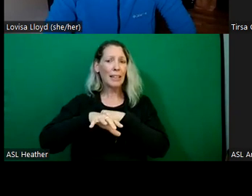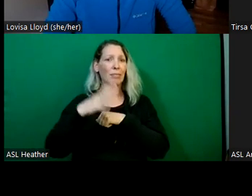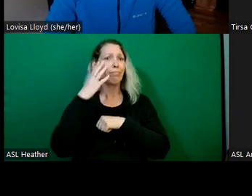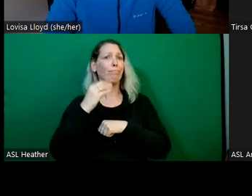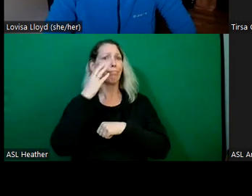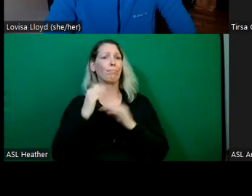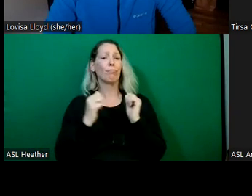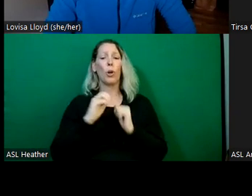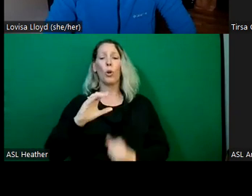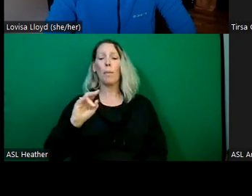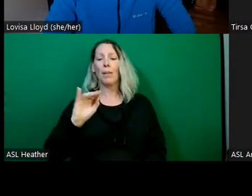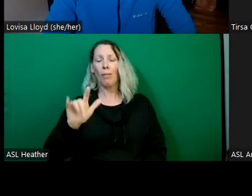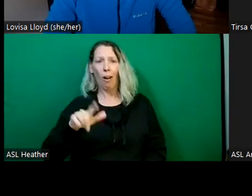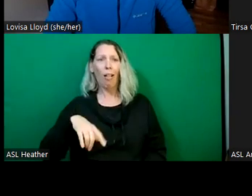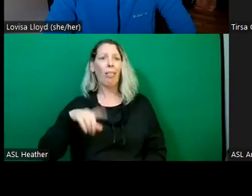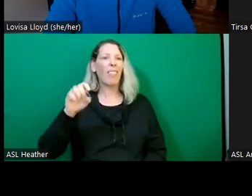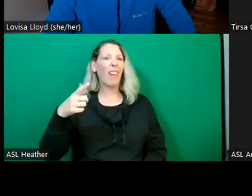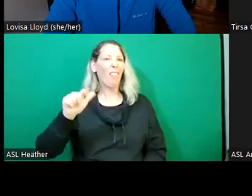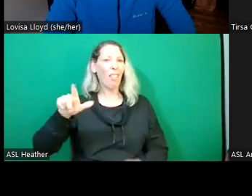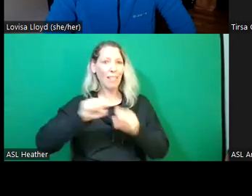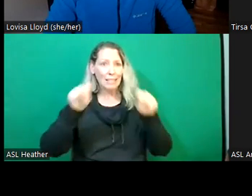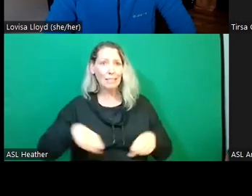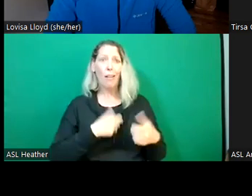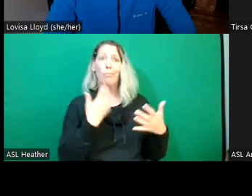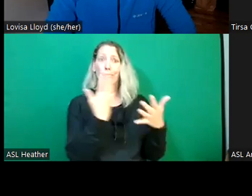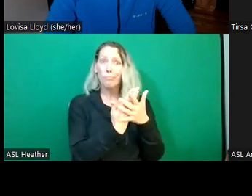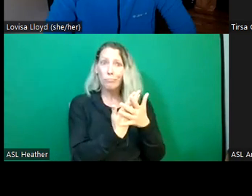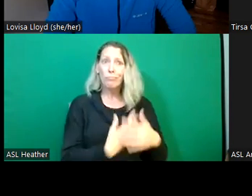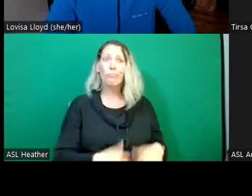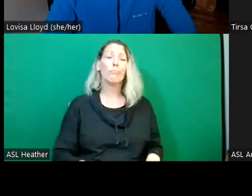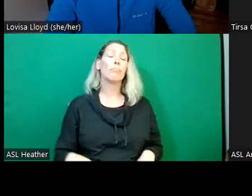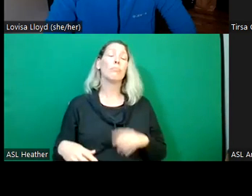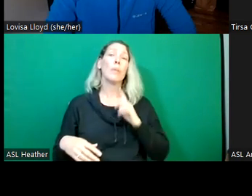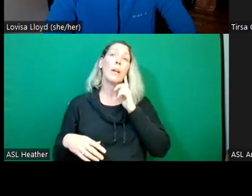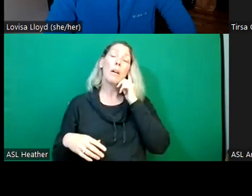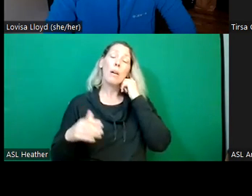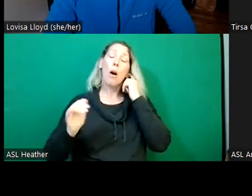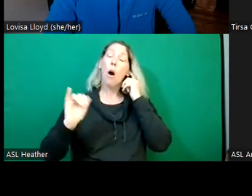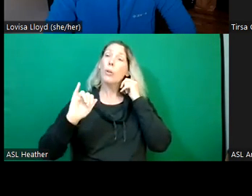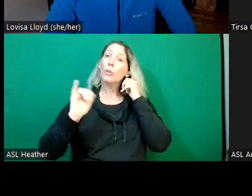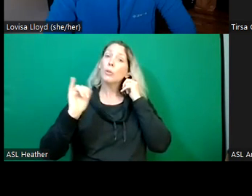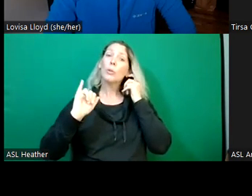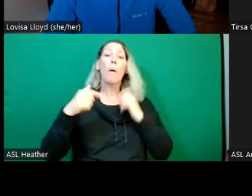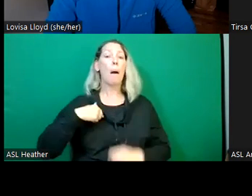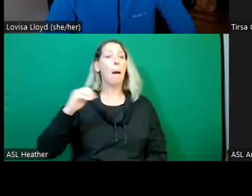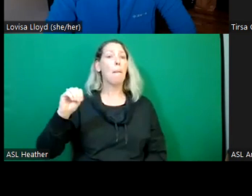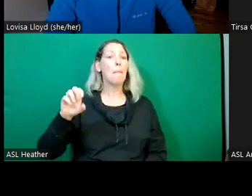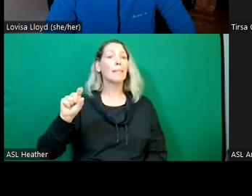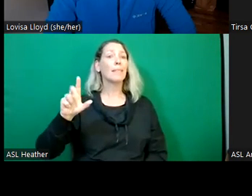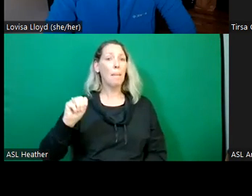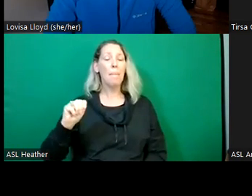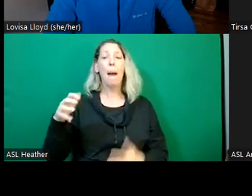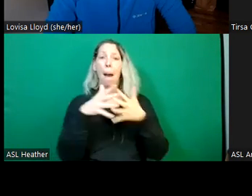criminal legal system and incarceration. I also am a Muslim American